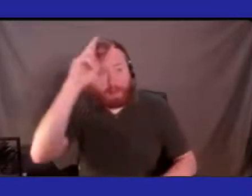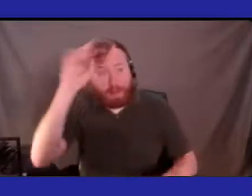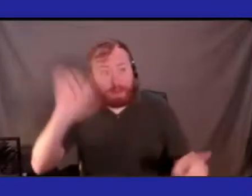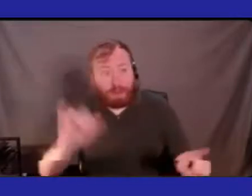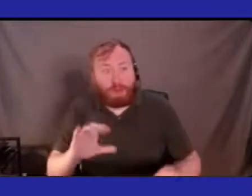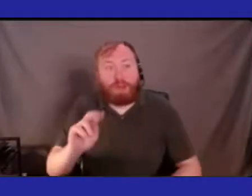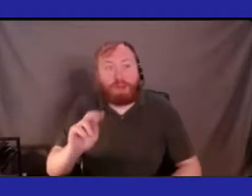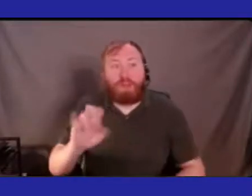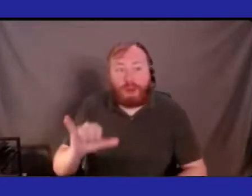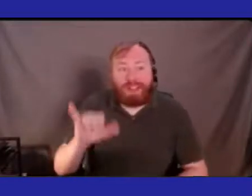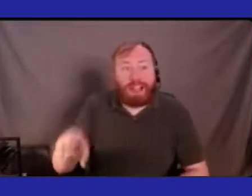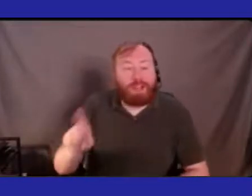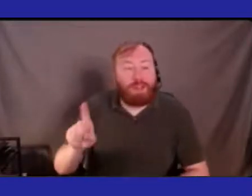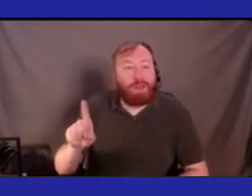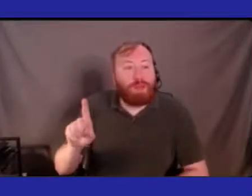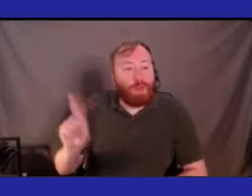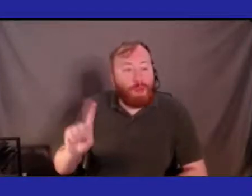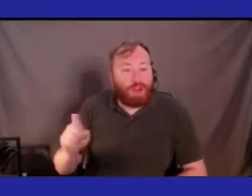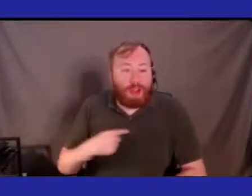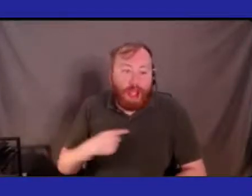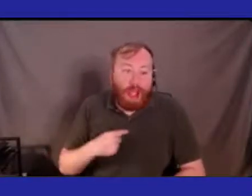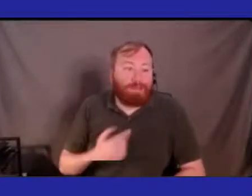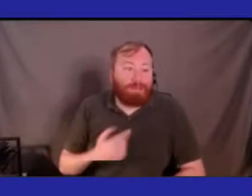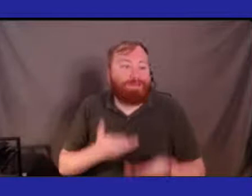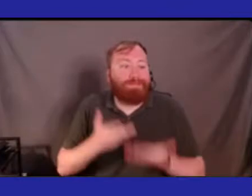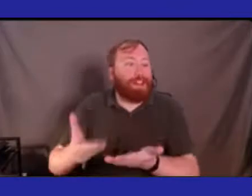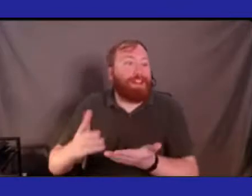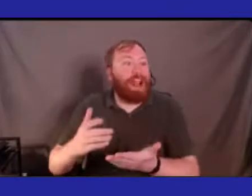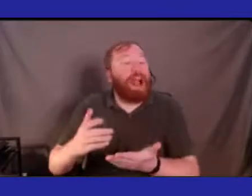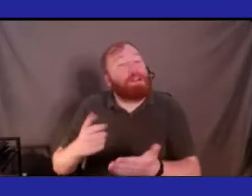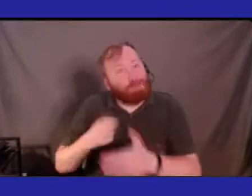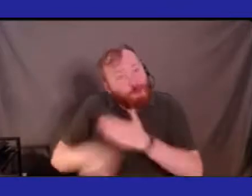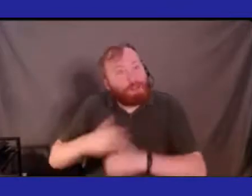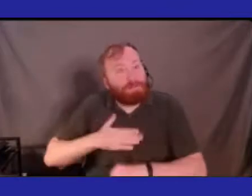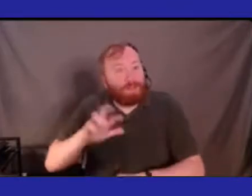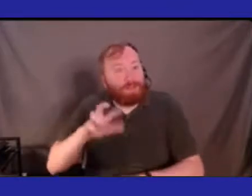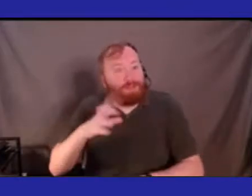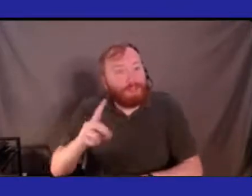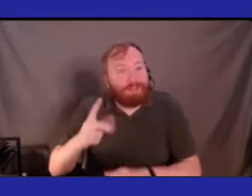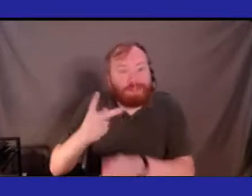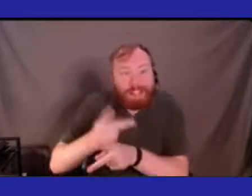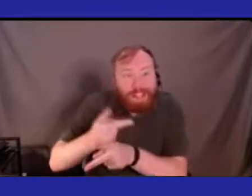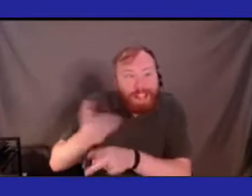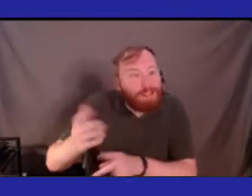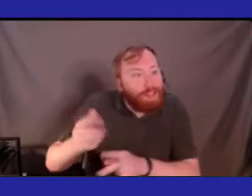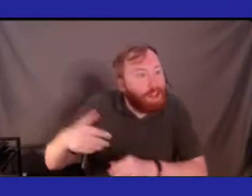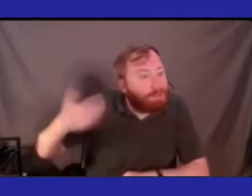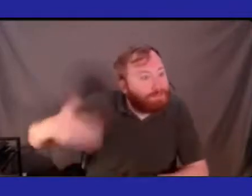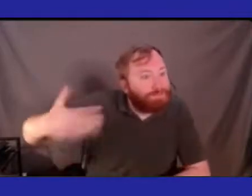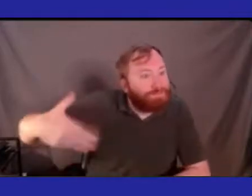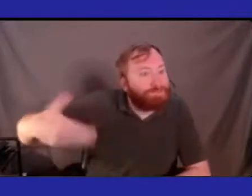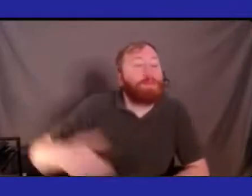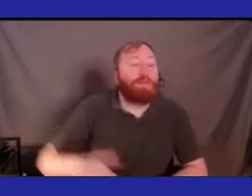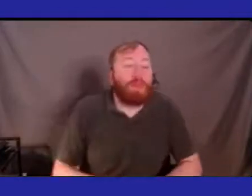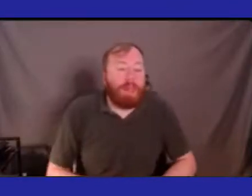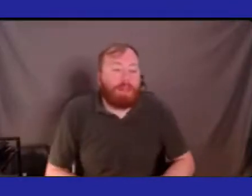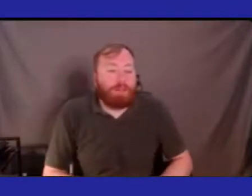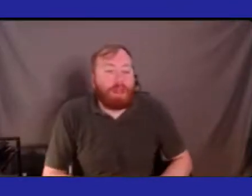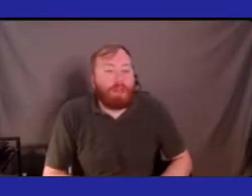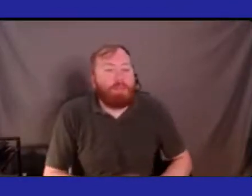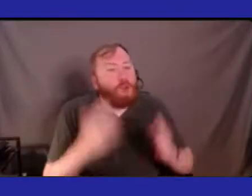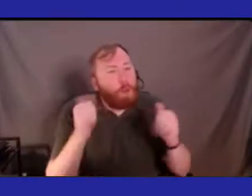get the care. I hope you can fix that problem and listen to us more. I also would like to see your